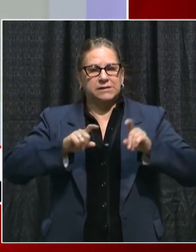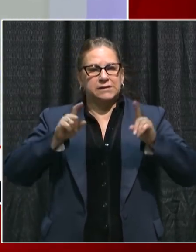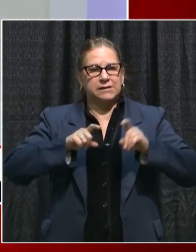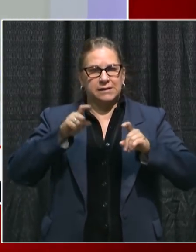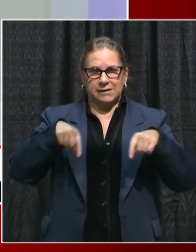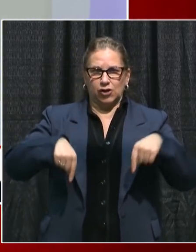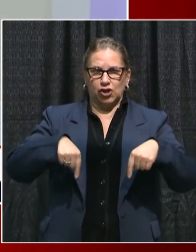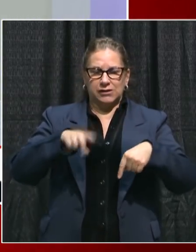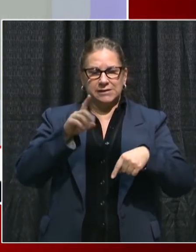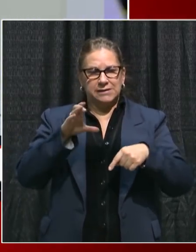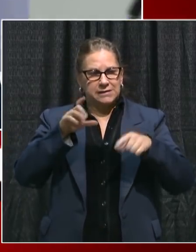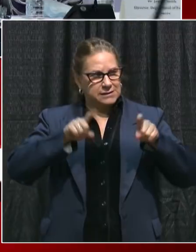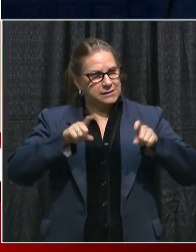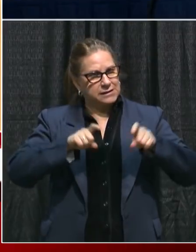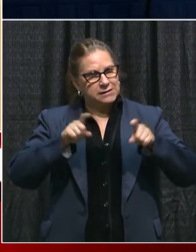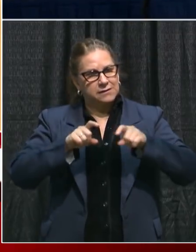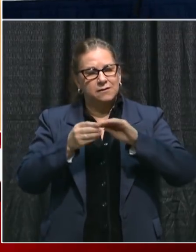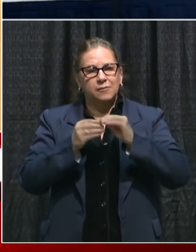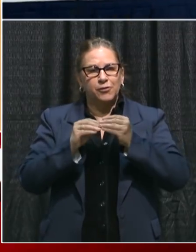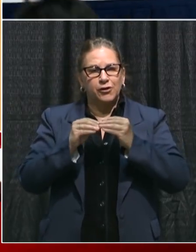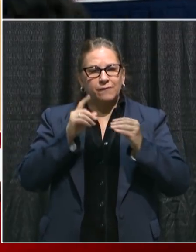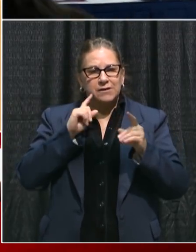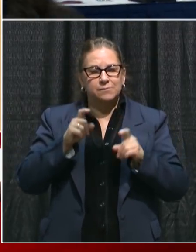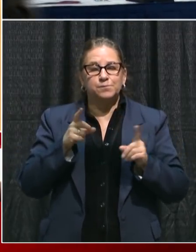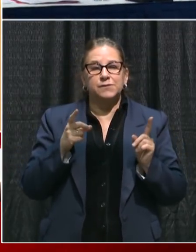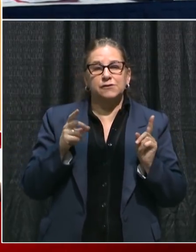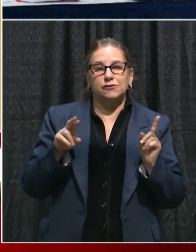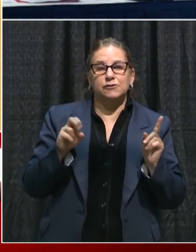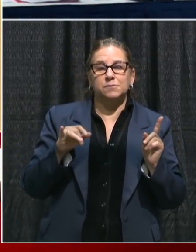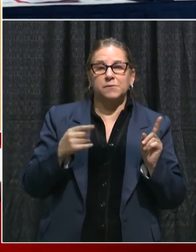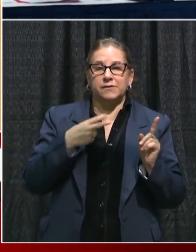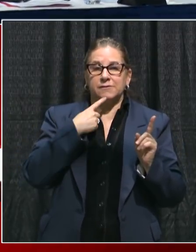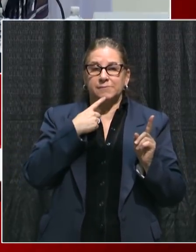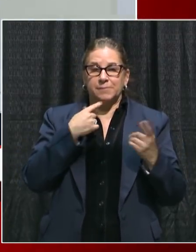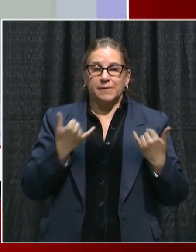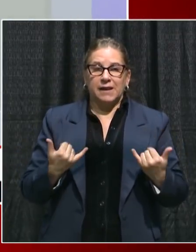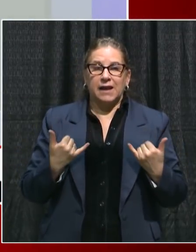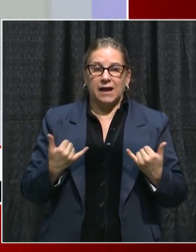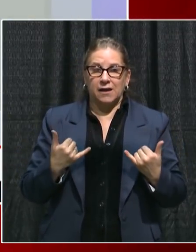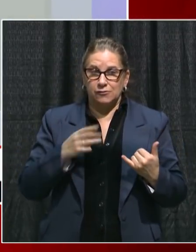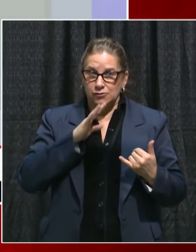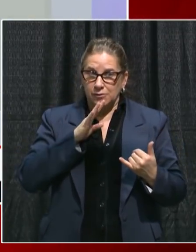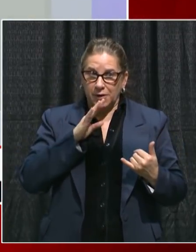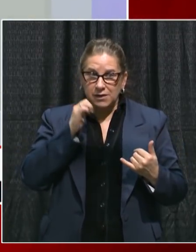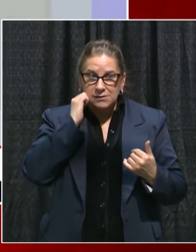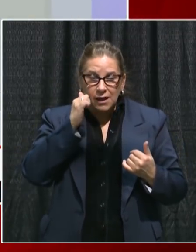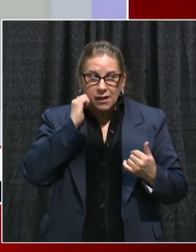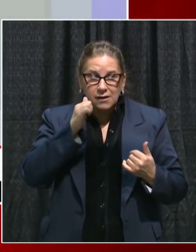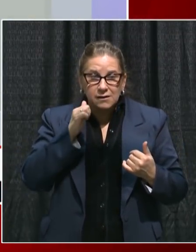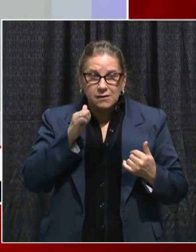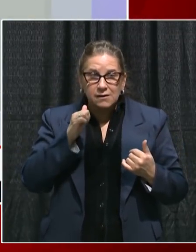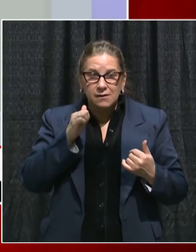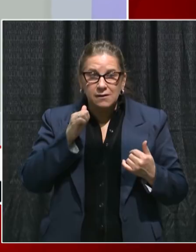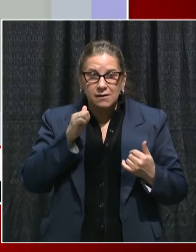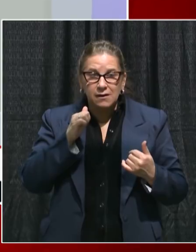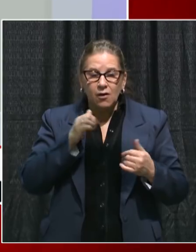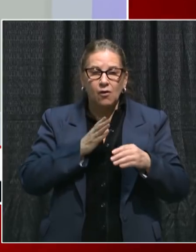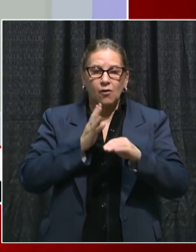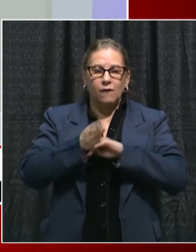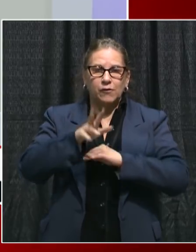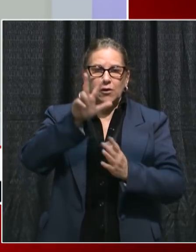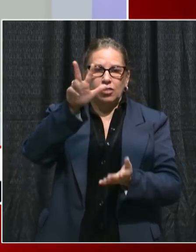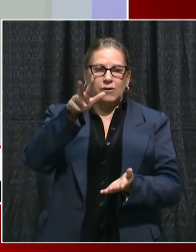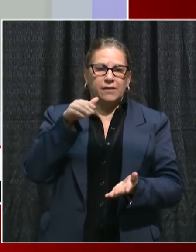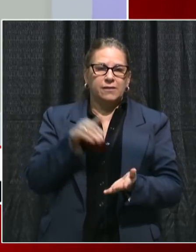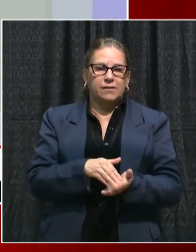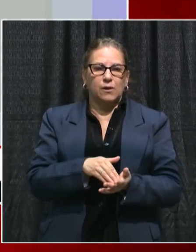So for the entire city, when we talk about daily capacity, it's over 3,700 tests could